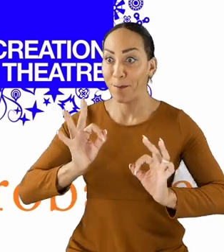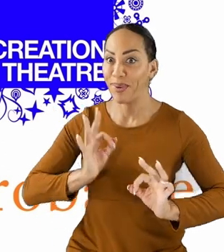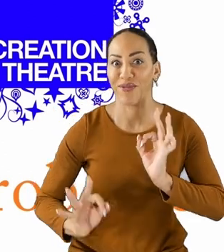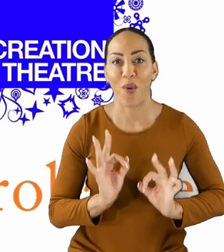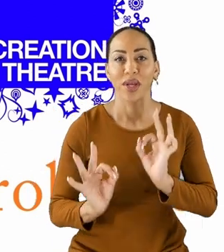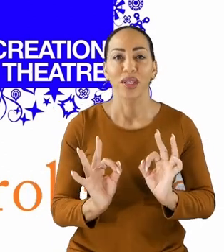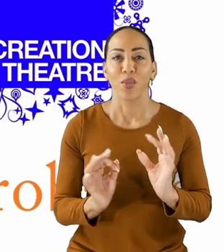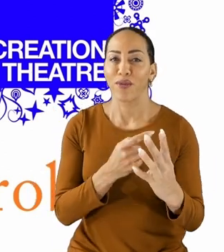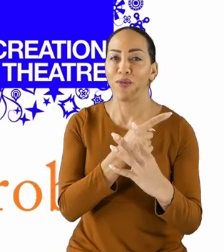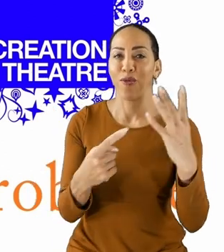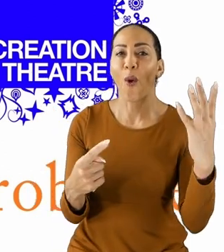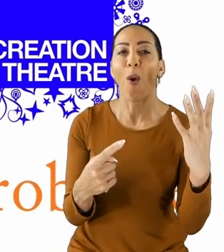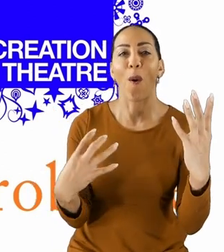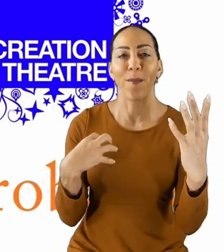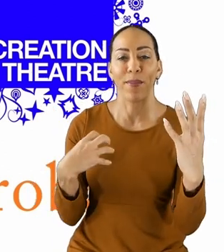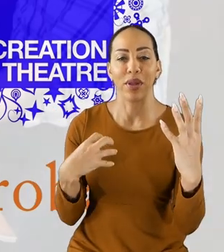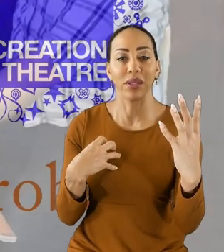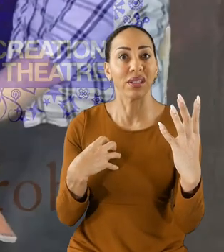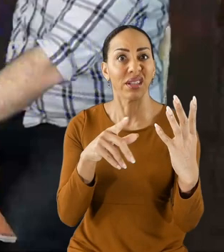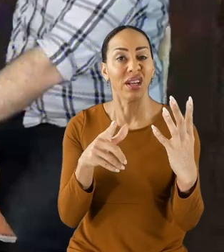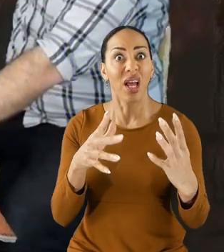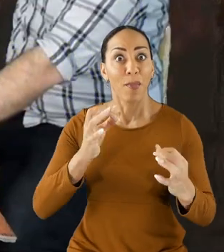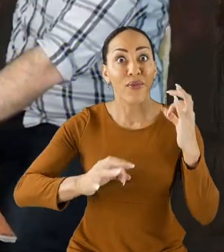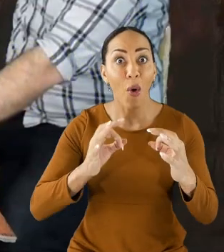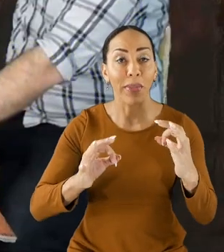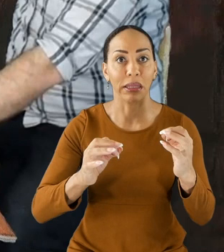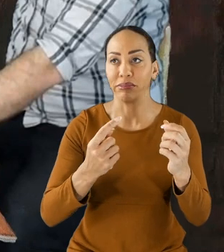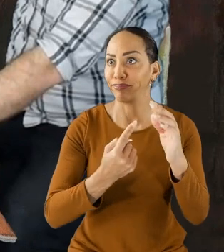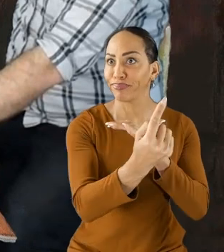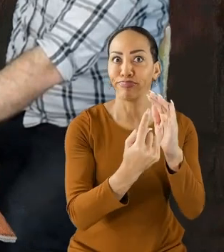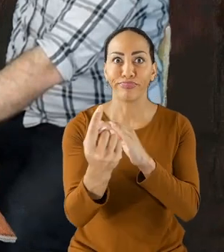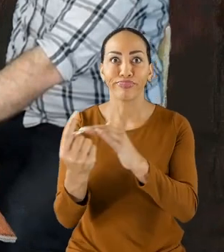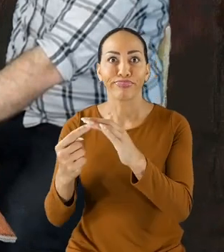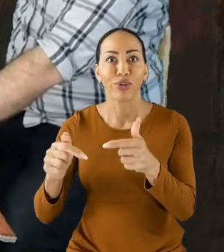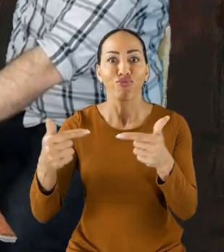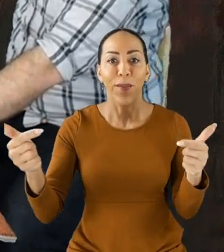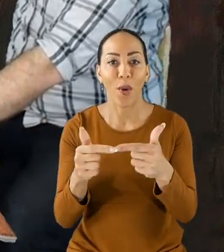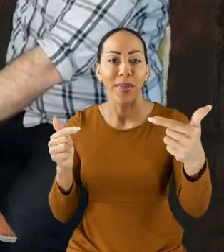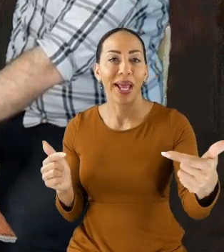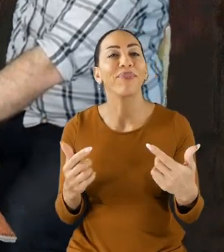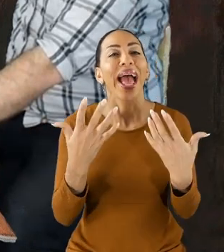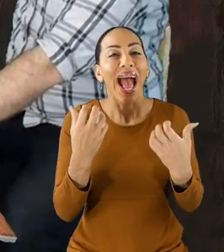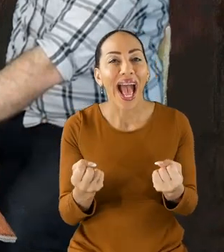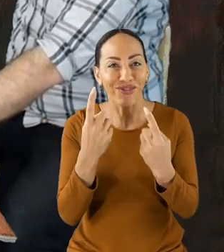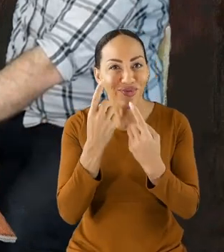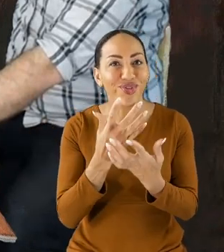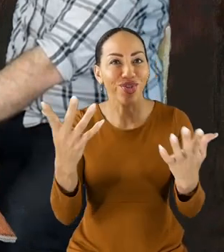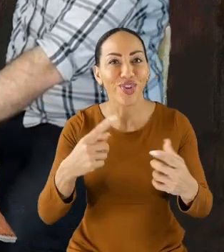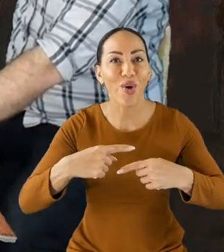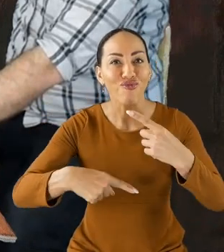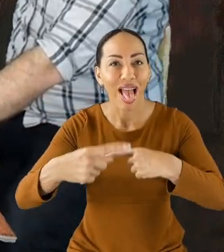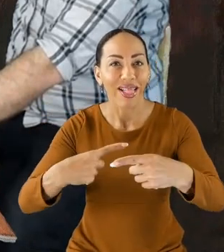together from their separate homes and studios. So I have a showreel I'm going to show you now, and I just want to...